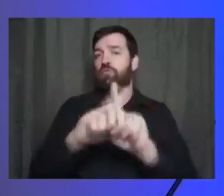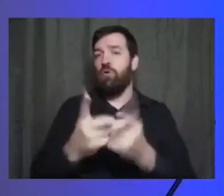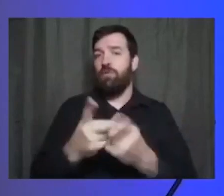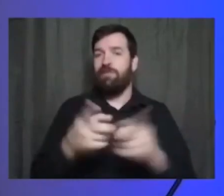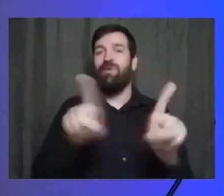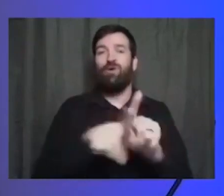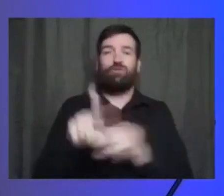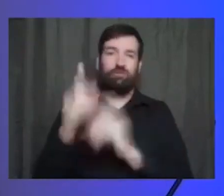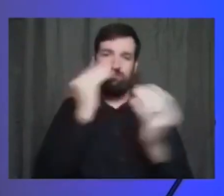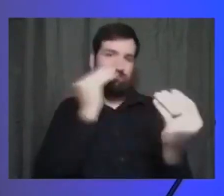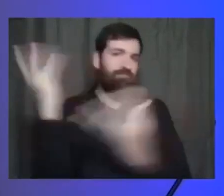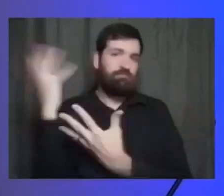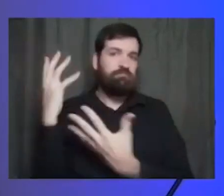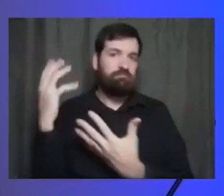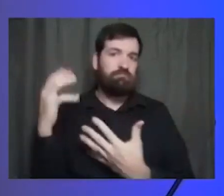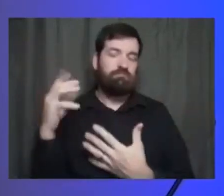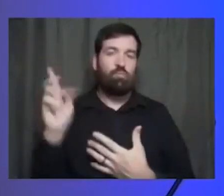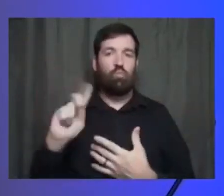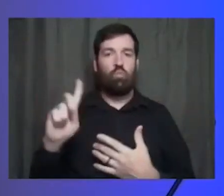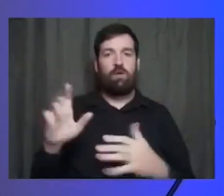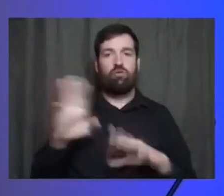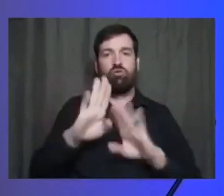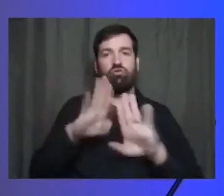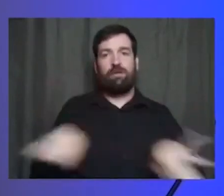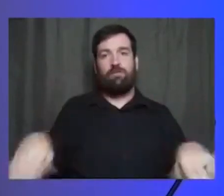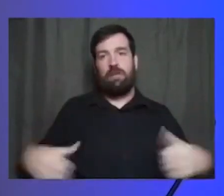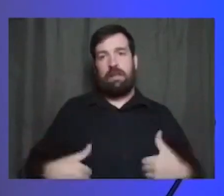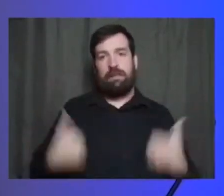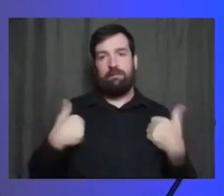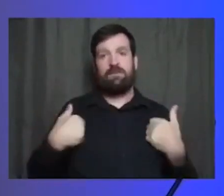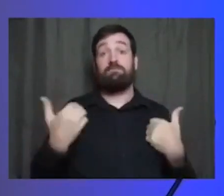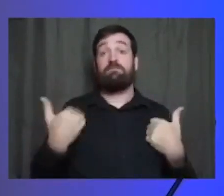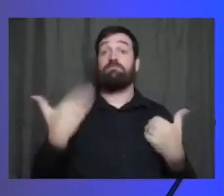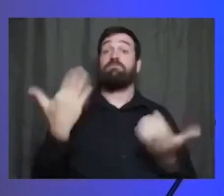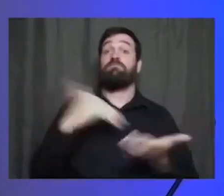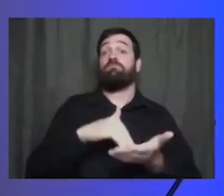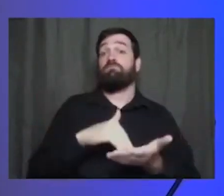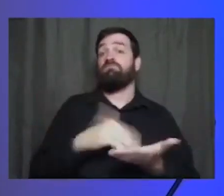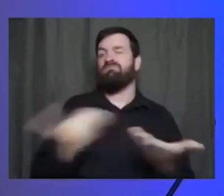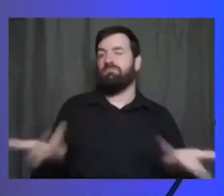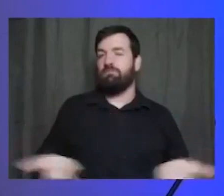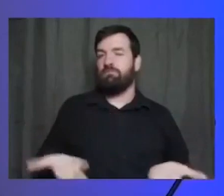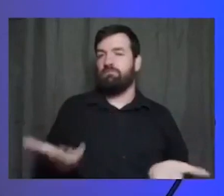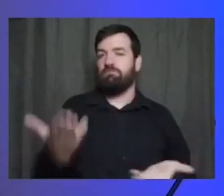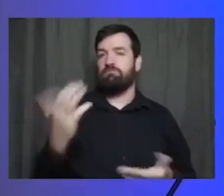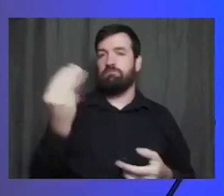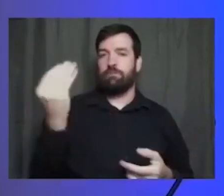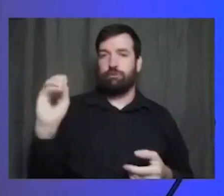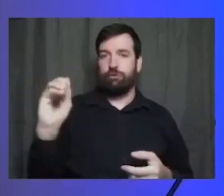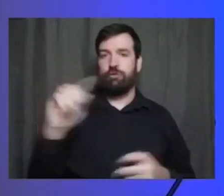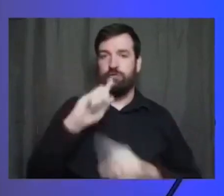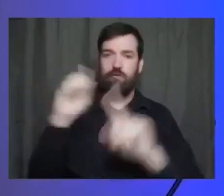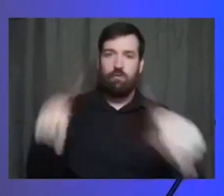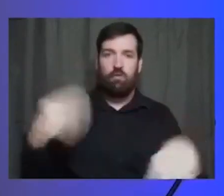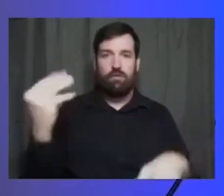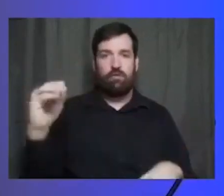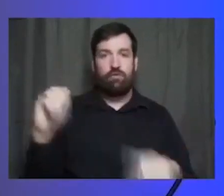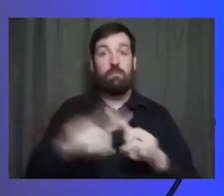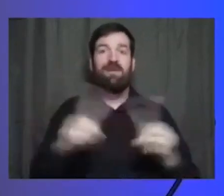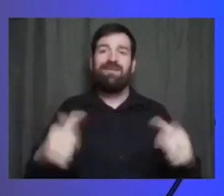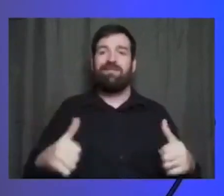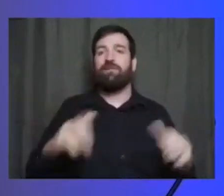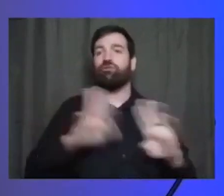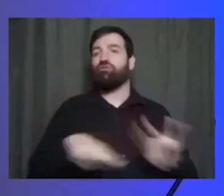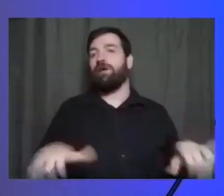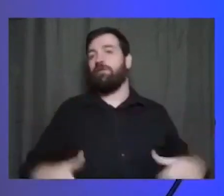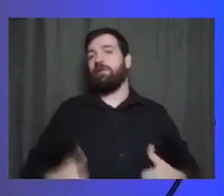child lives in. So we are obviously located in Missouri, and we report that in Missouri. However, if the child lives in Kansas, it also gets